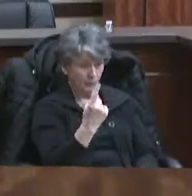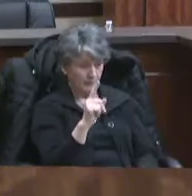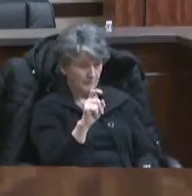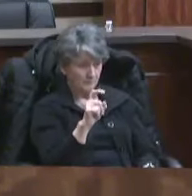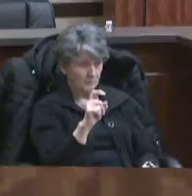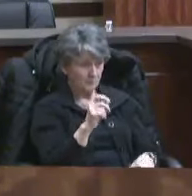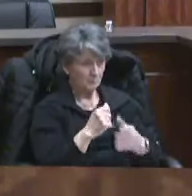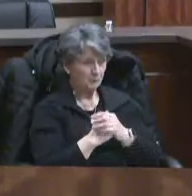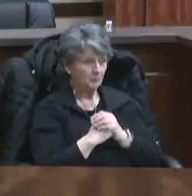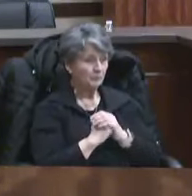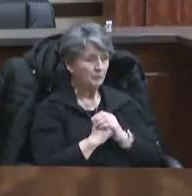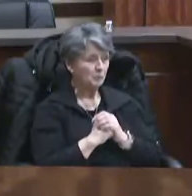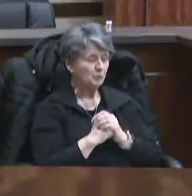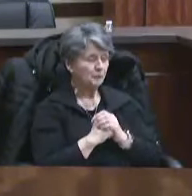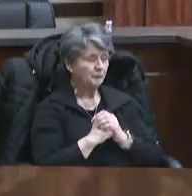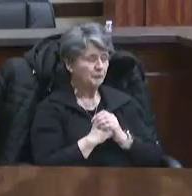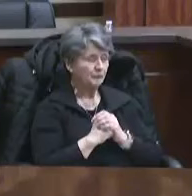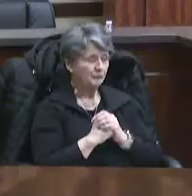speak?